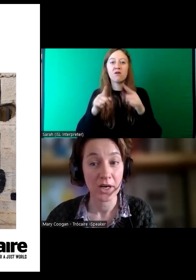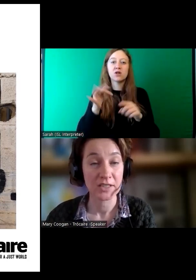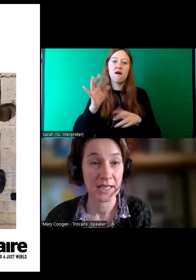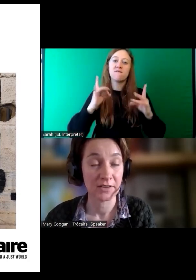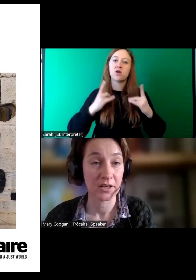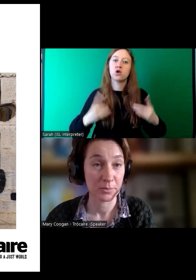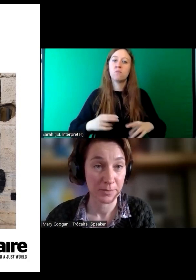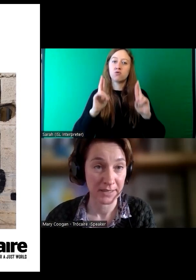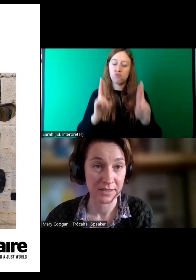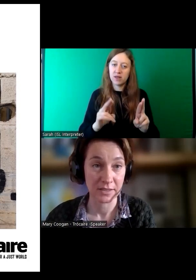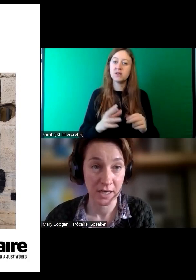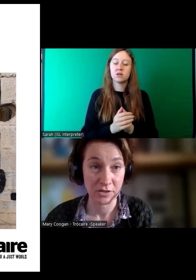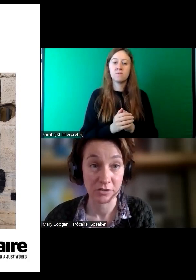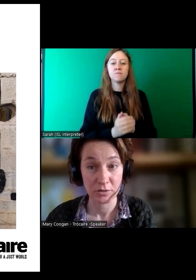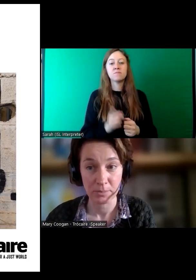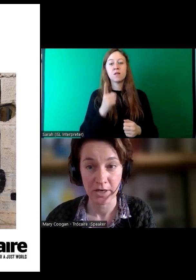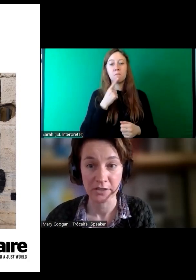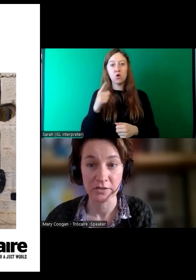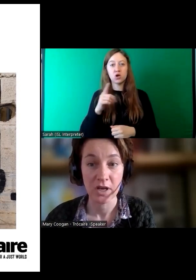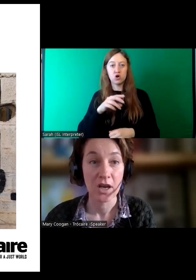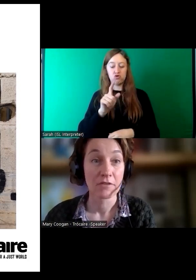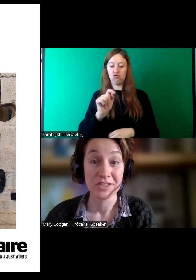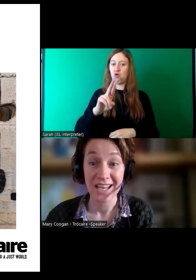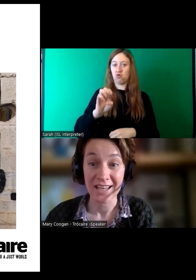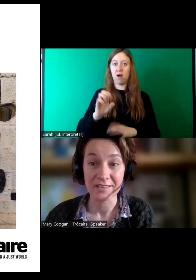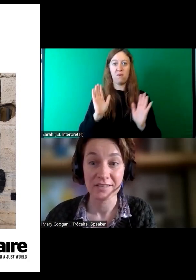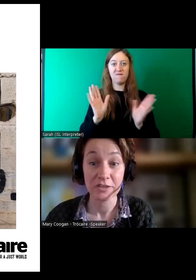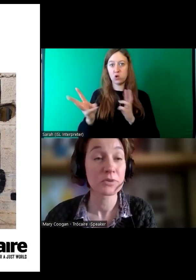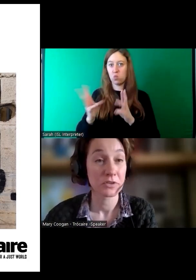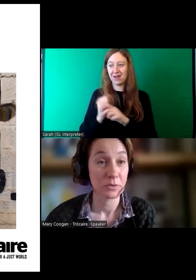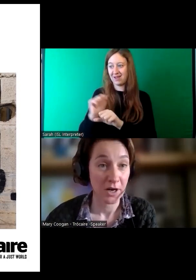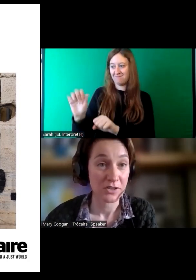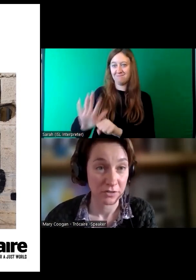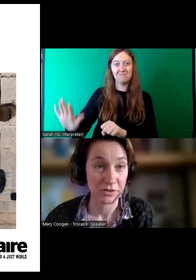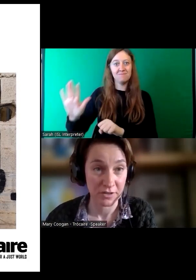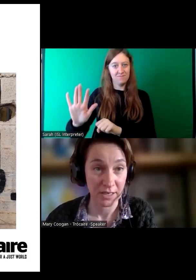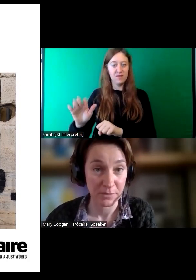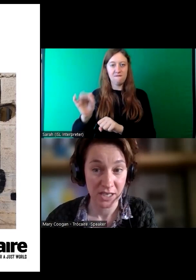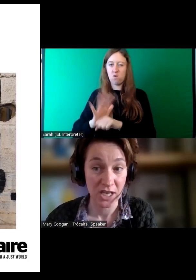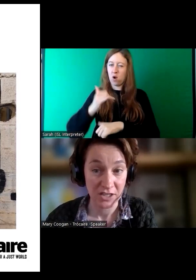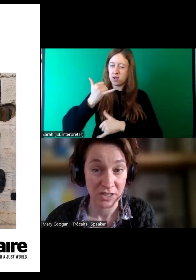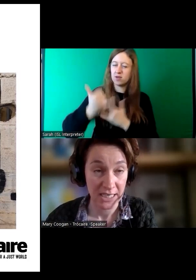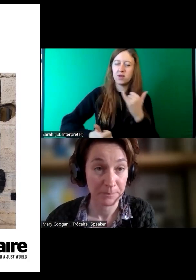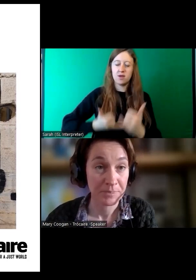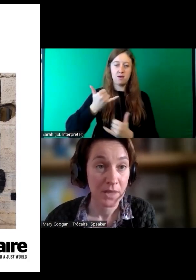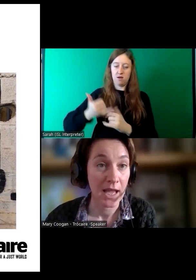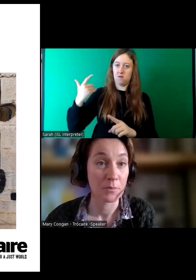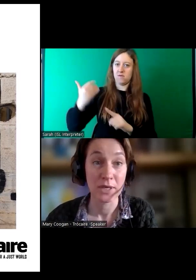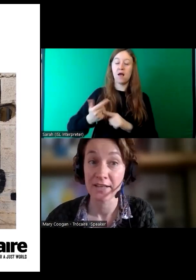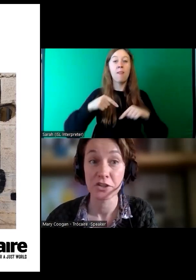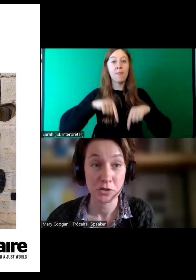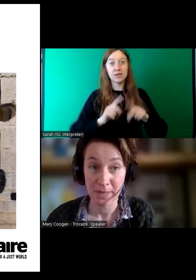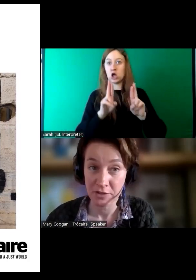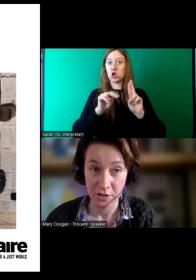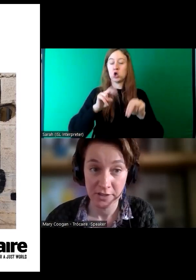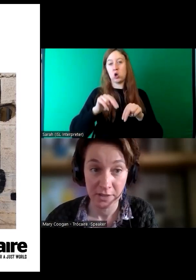have worked in the occupied Palestinian territories through our partners for decades, this was a new departure for the development education team. We